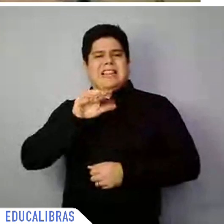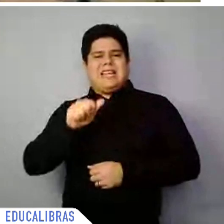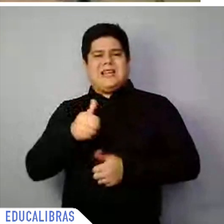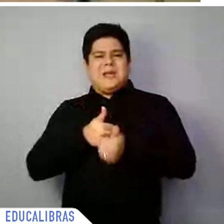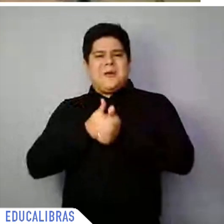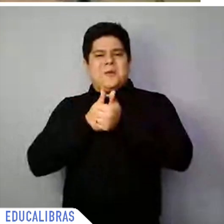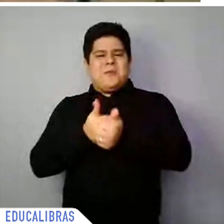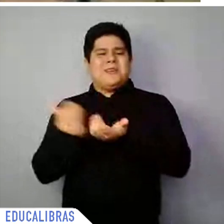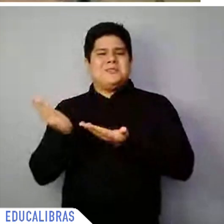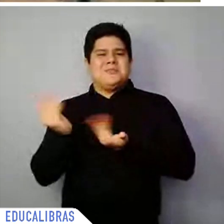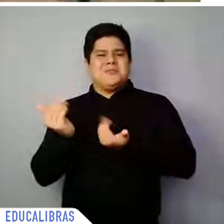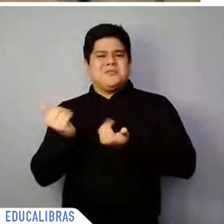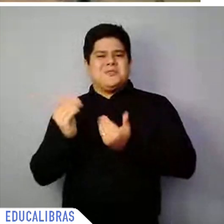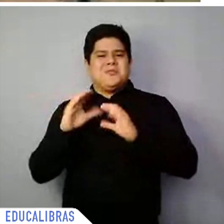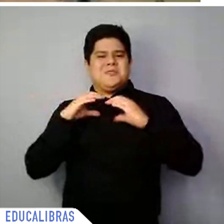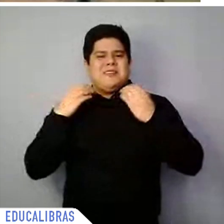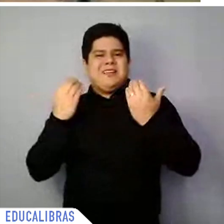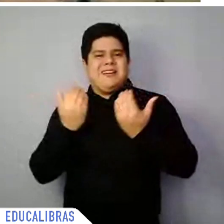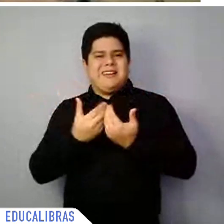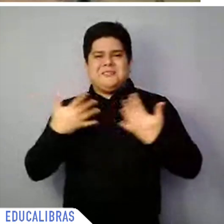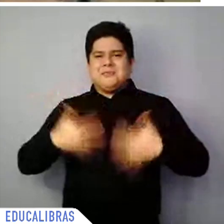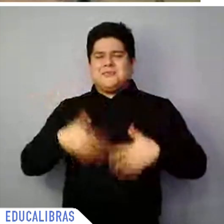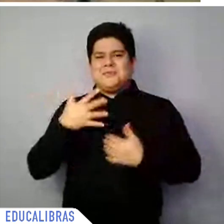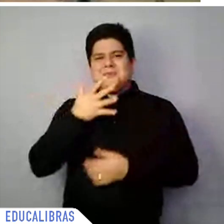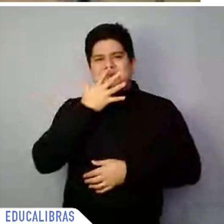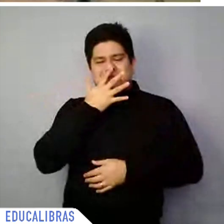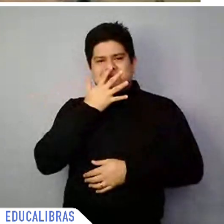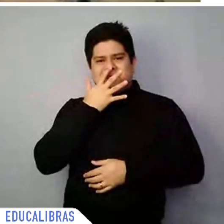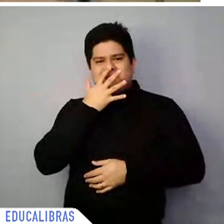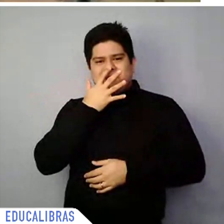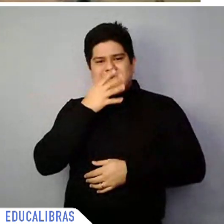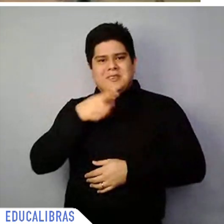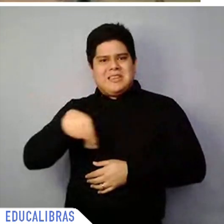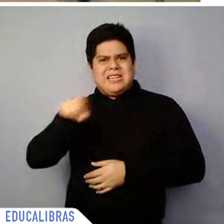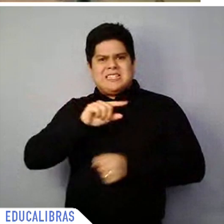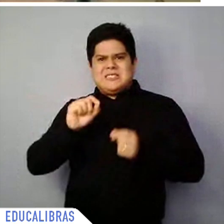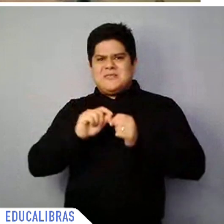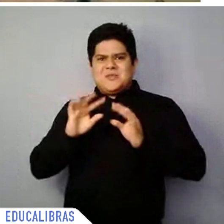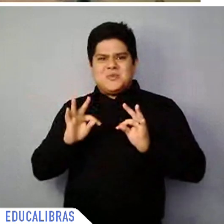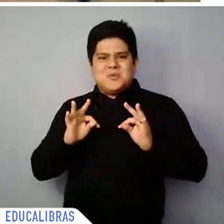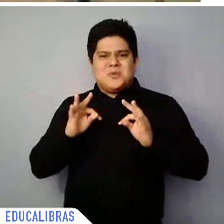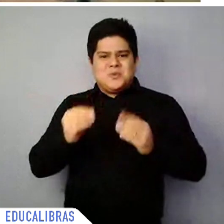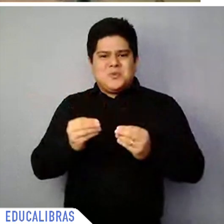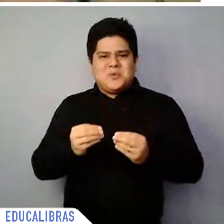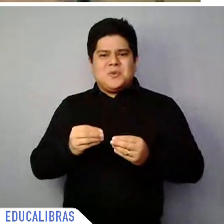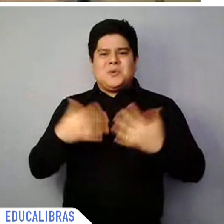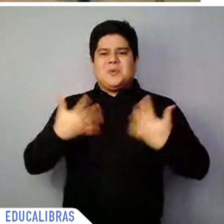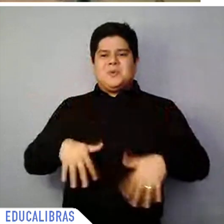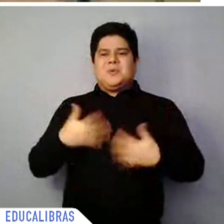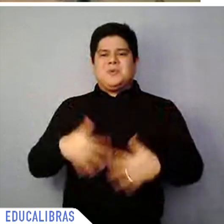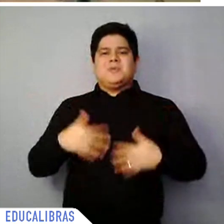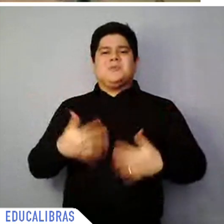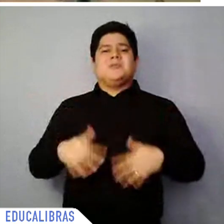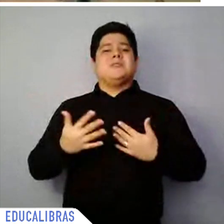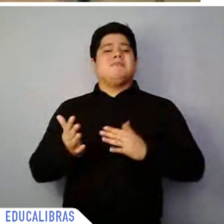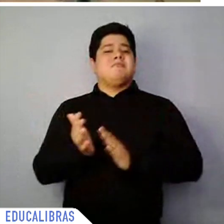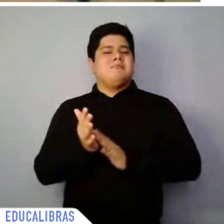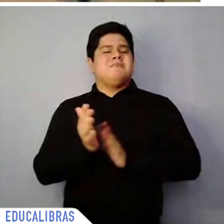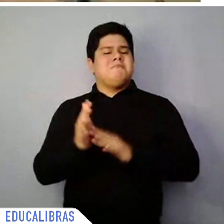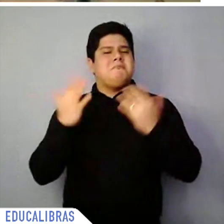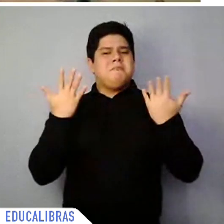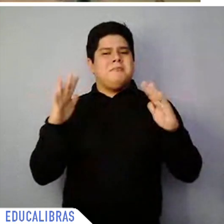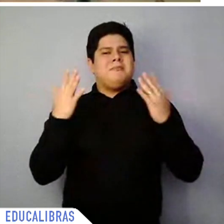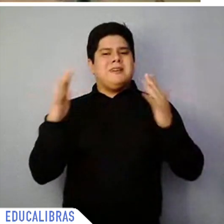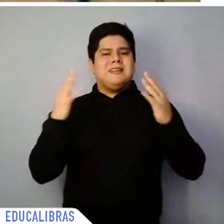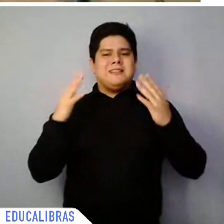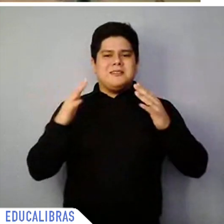deaths in this country? Well, thank you, Flavia. I am following the youngsters who are working with this conference, and they are